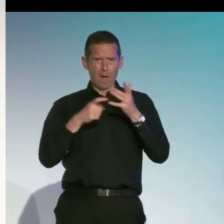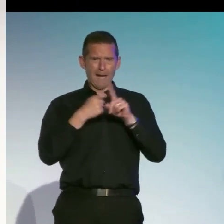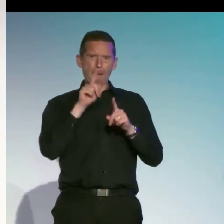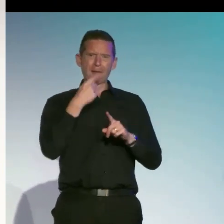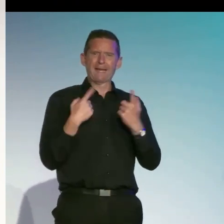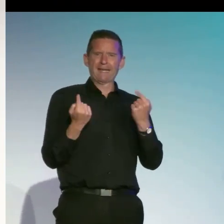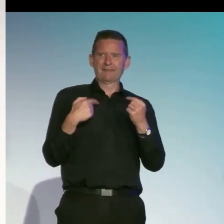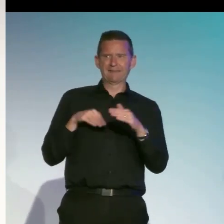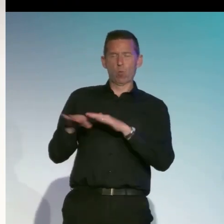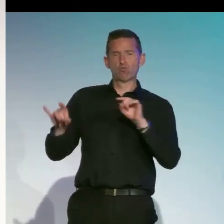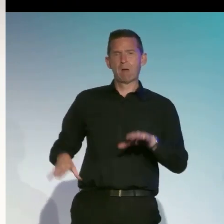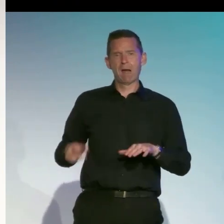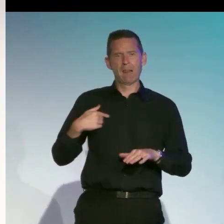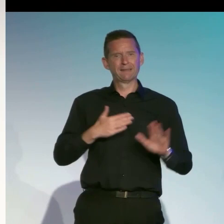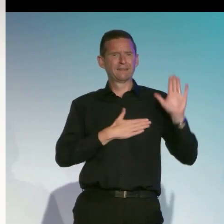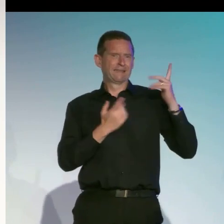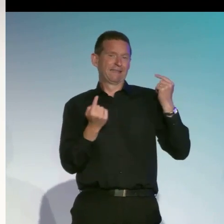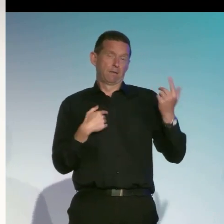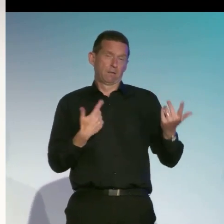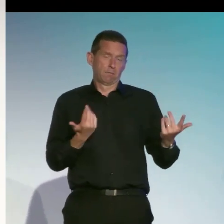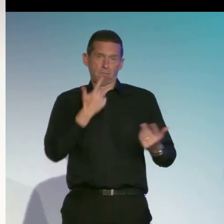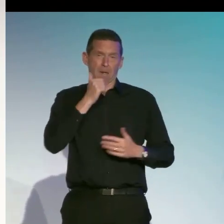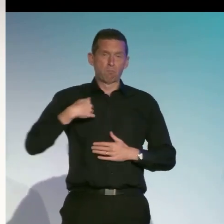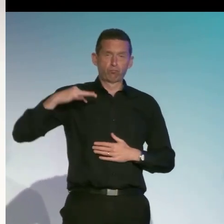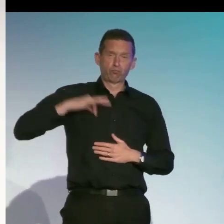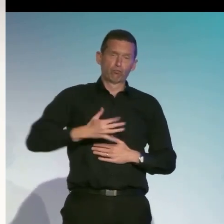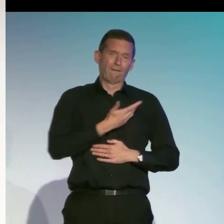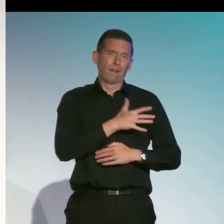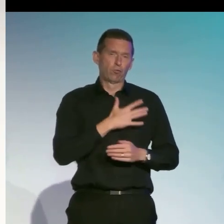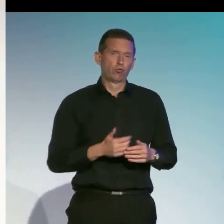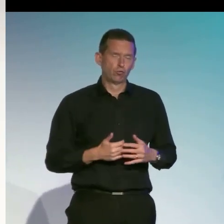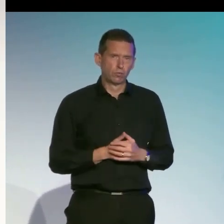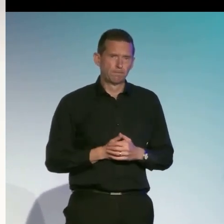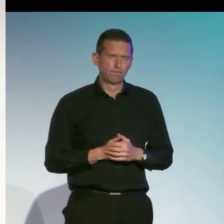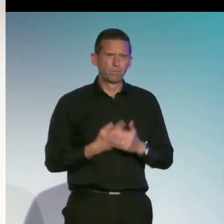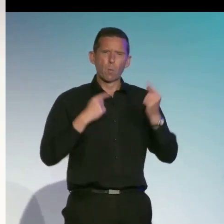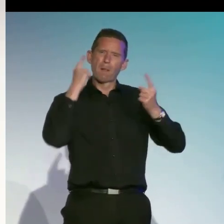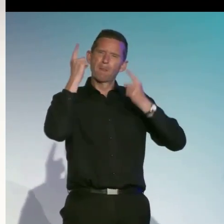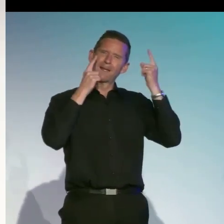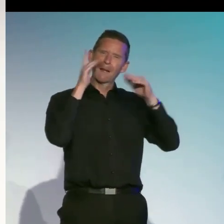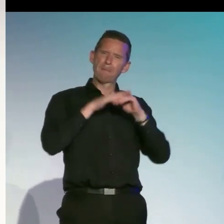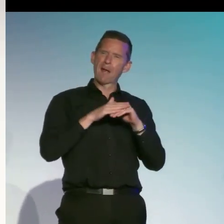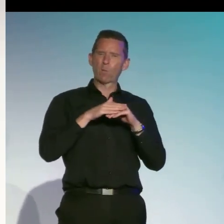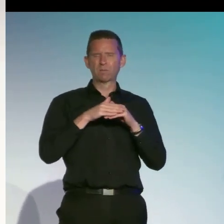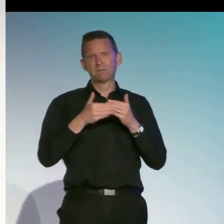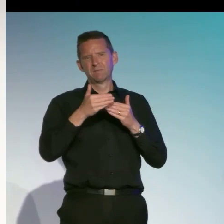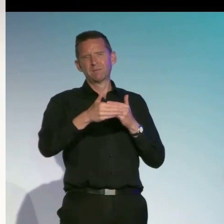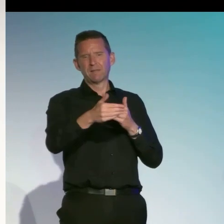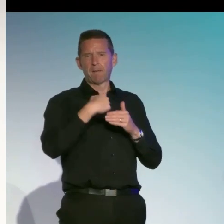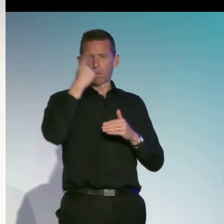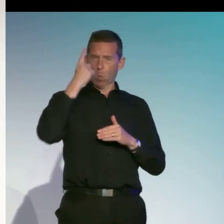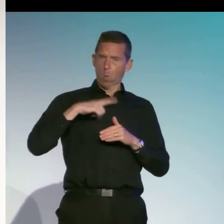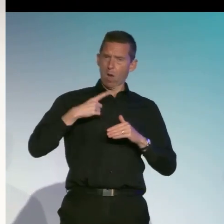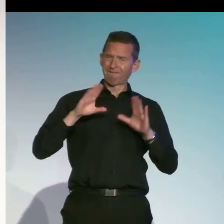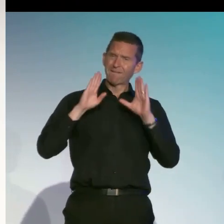being a citizen, for example, which is a privilege in itself. And so, when I think about these moments, I think about why